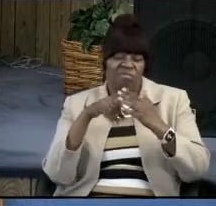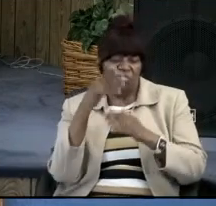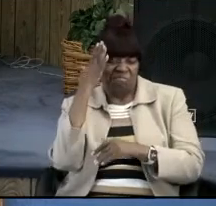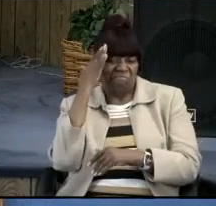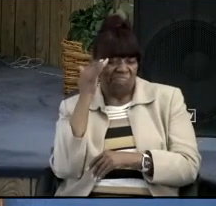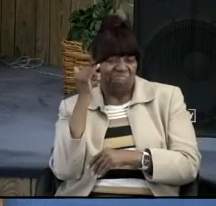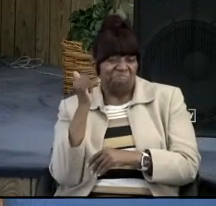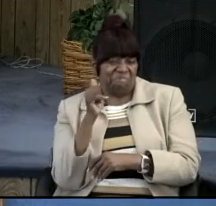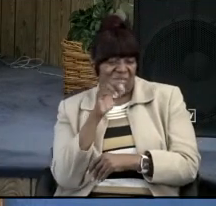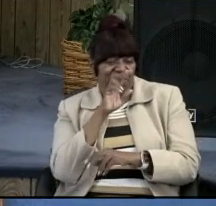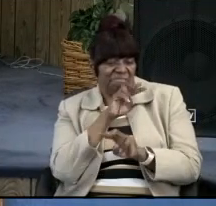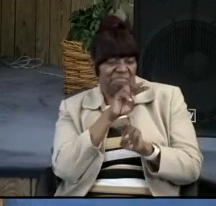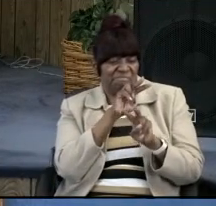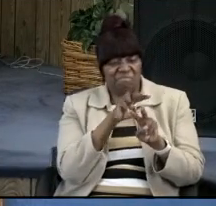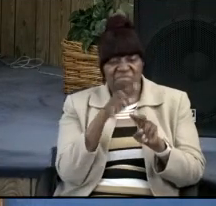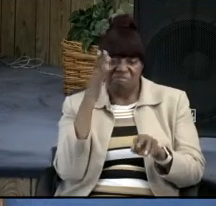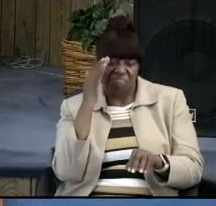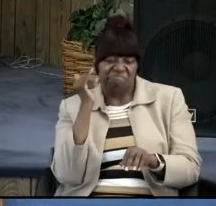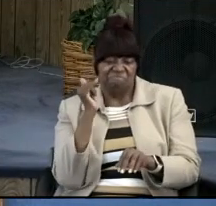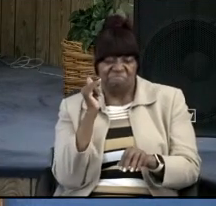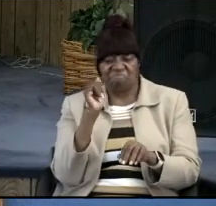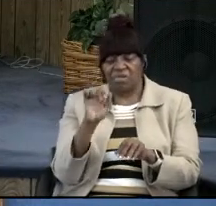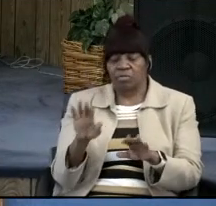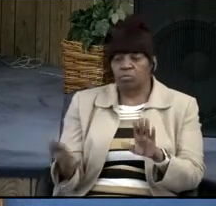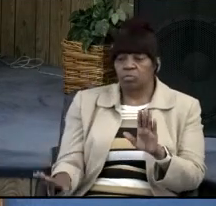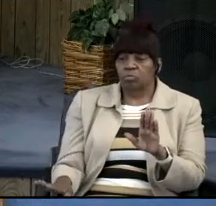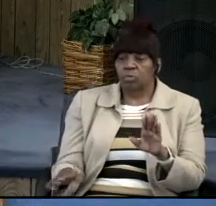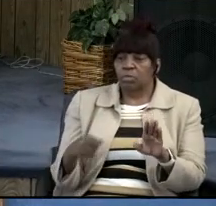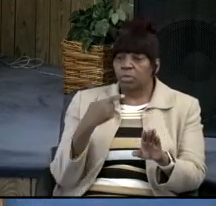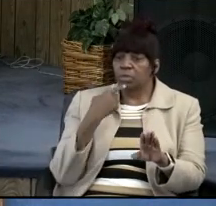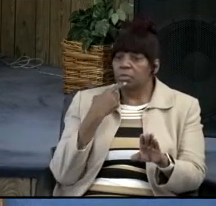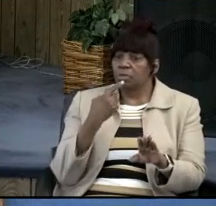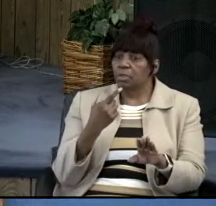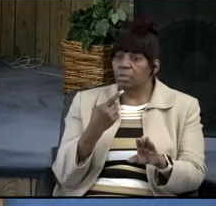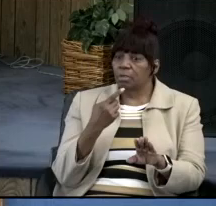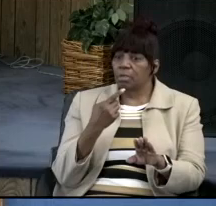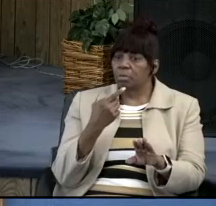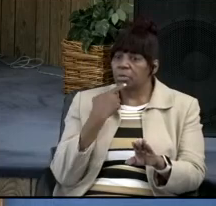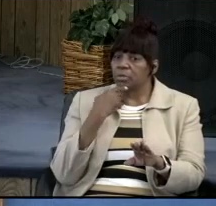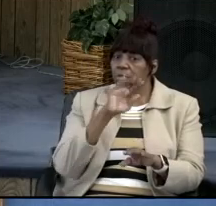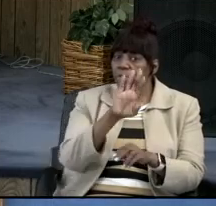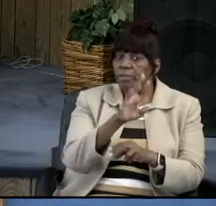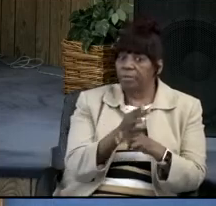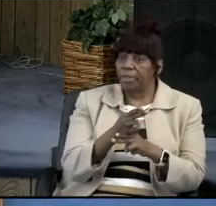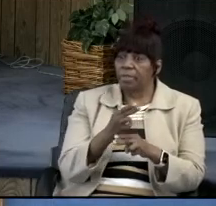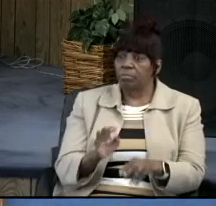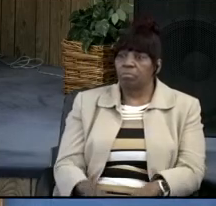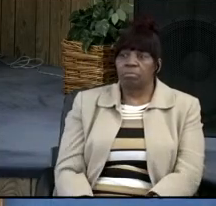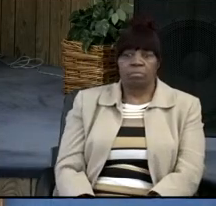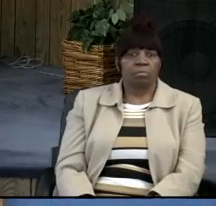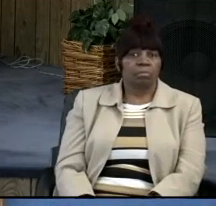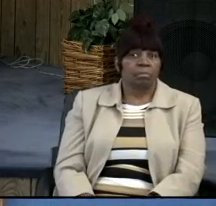Why they come dressed like that? And why they, oh, I'm gonna call you by name. I promise you I'll do it.